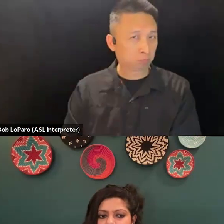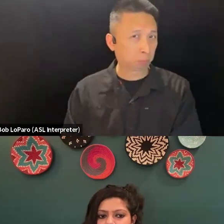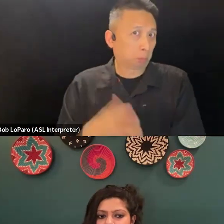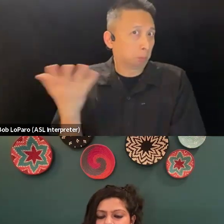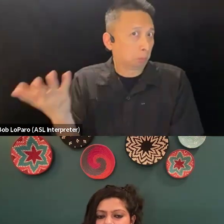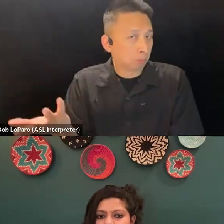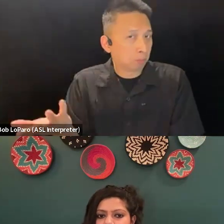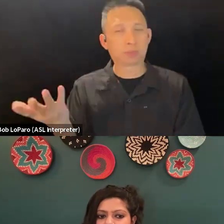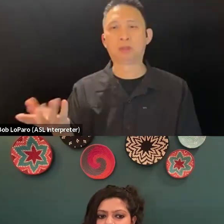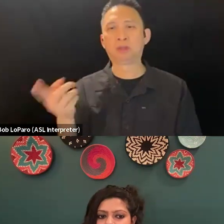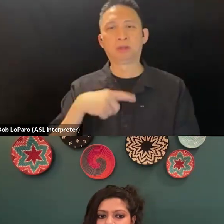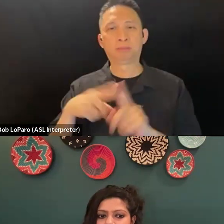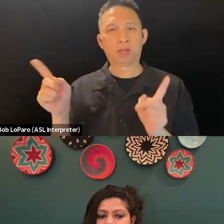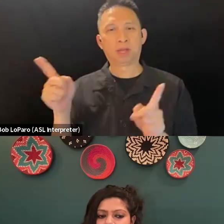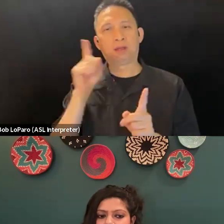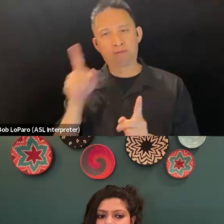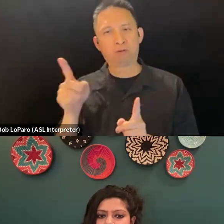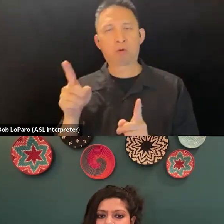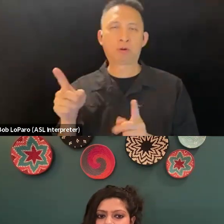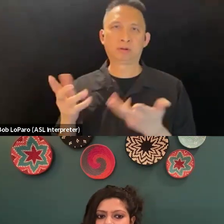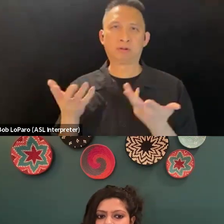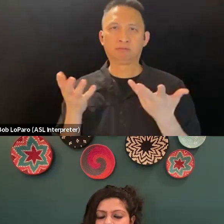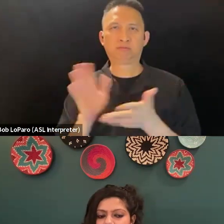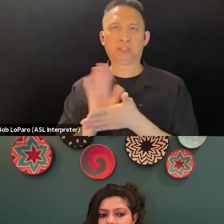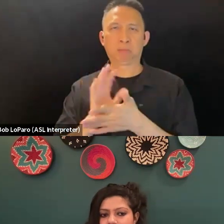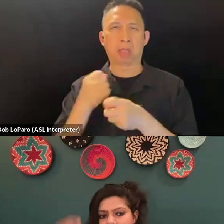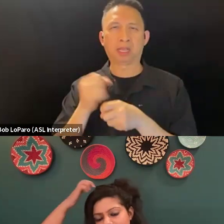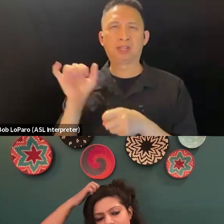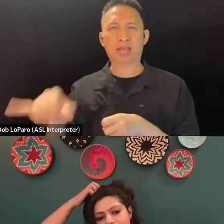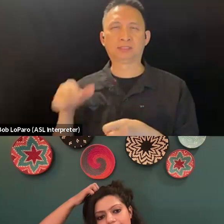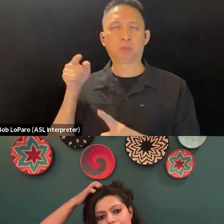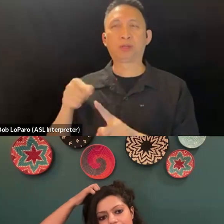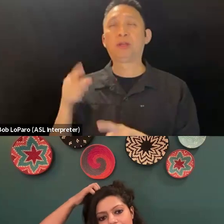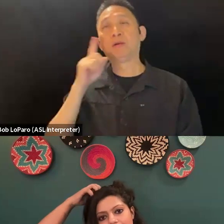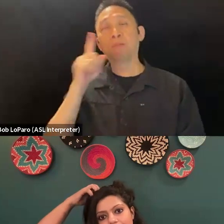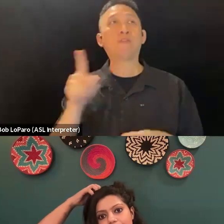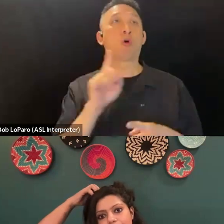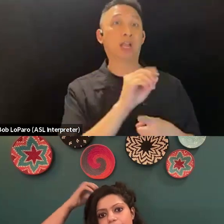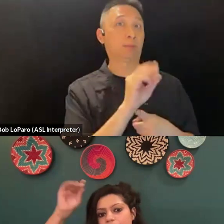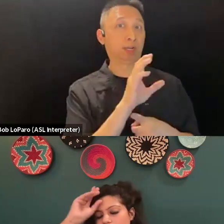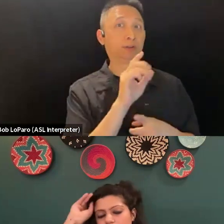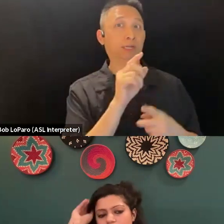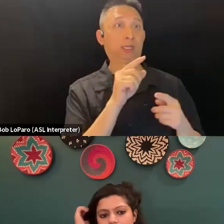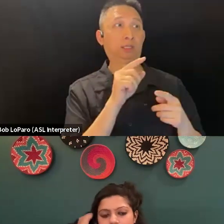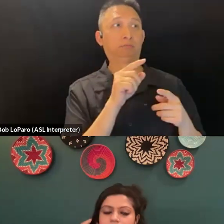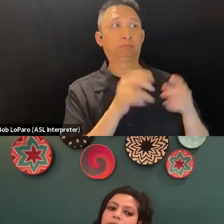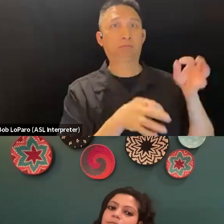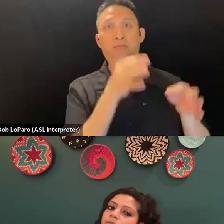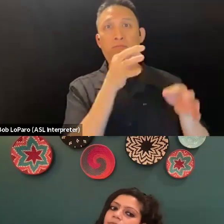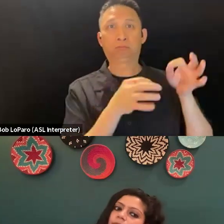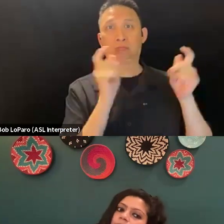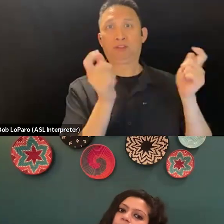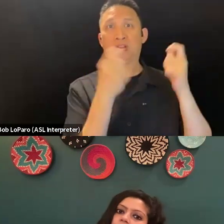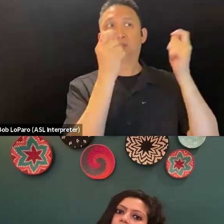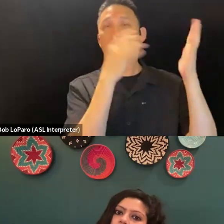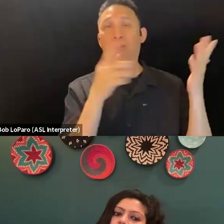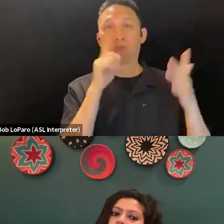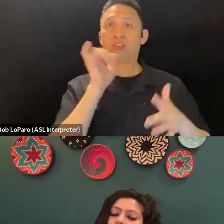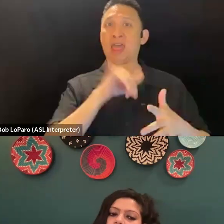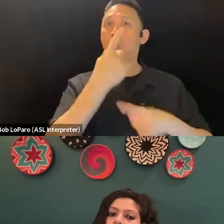and you try and put a lot of it in the topic summary because you don't want it spilling into your story